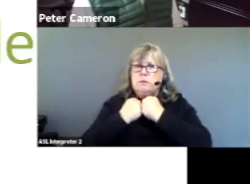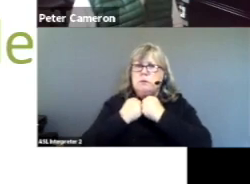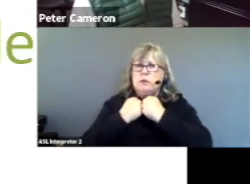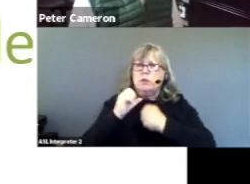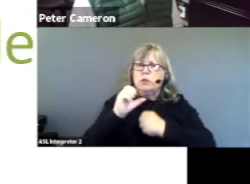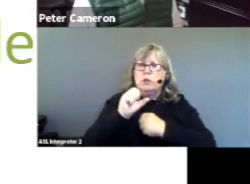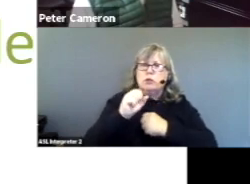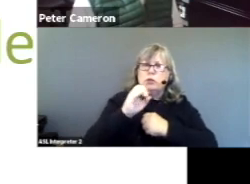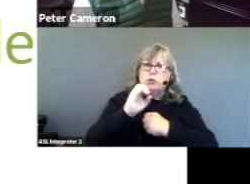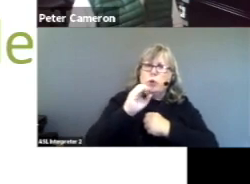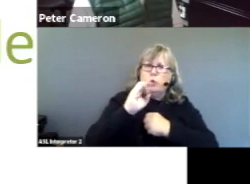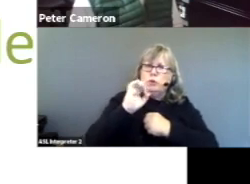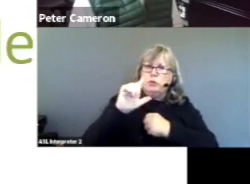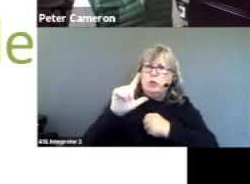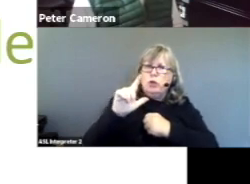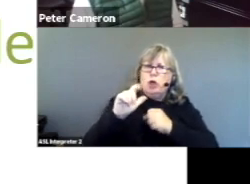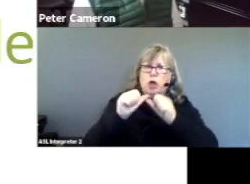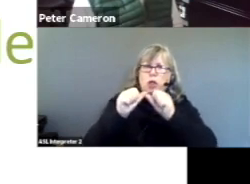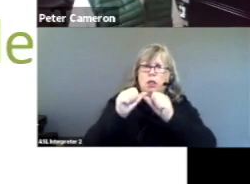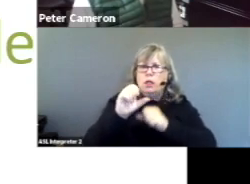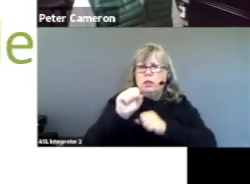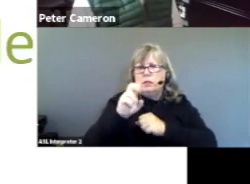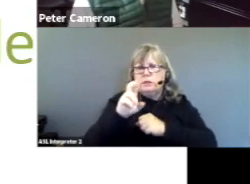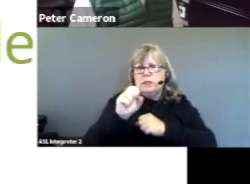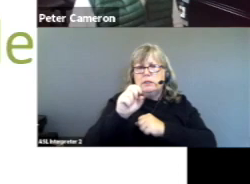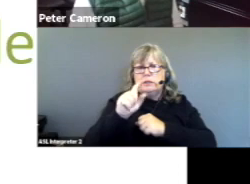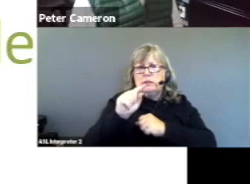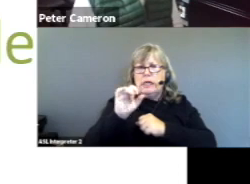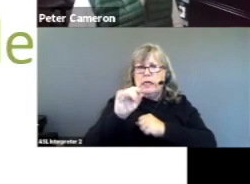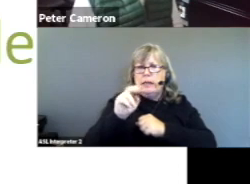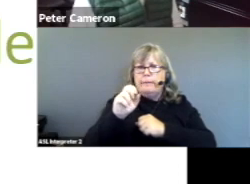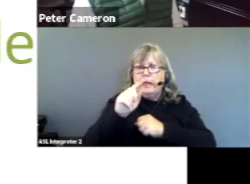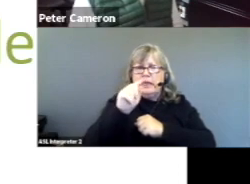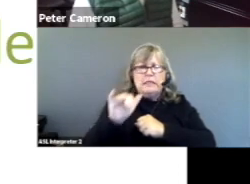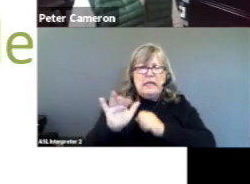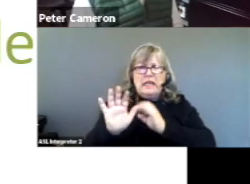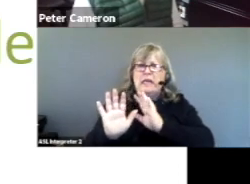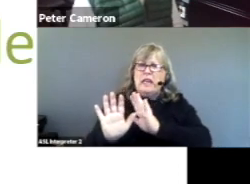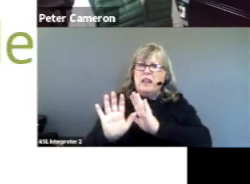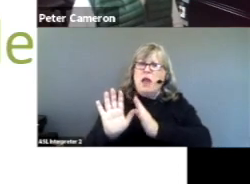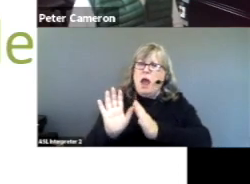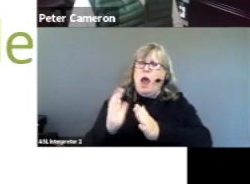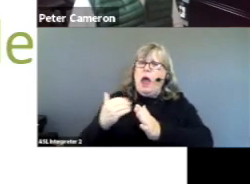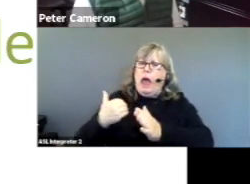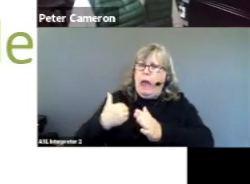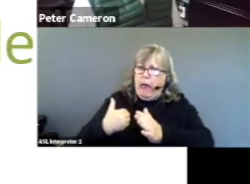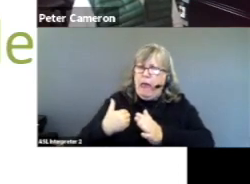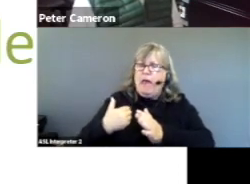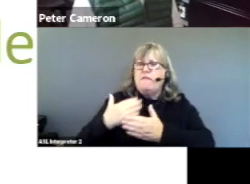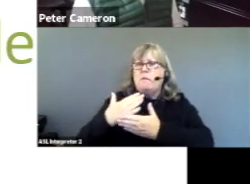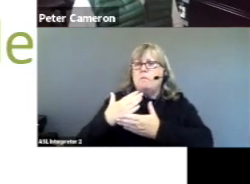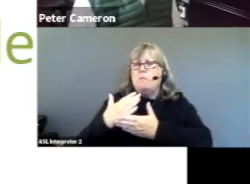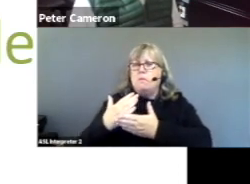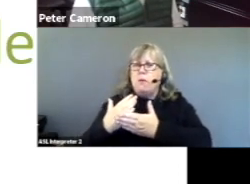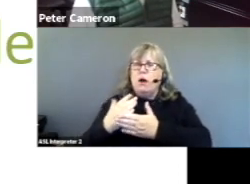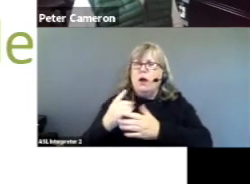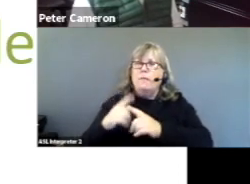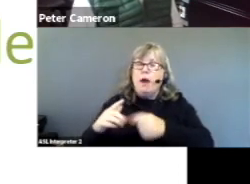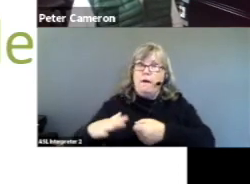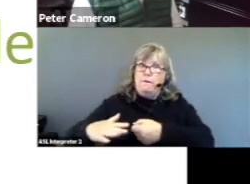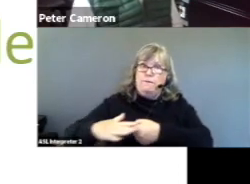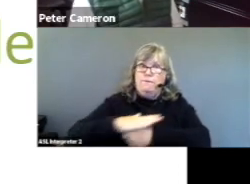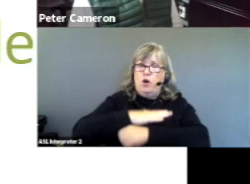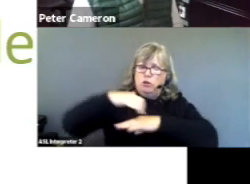type impetus by many corporations, but it's not part of their DNA. It's not articulated as part of